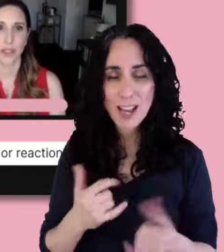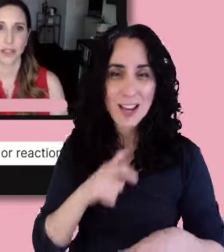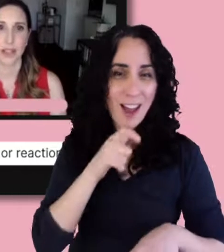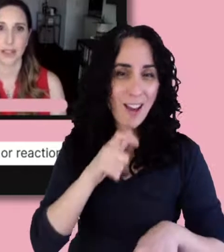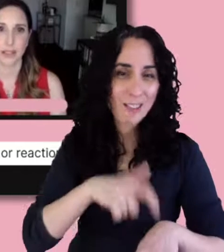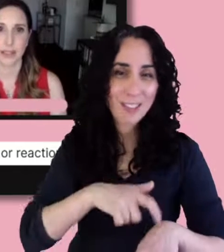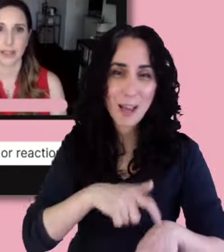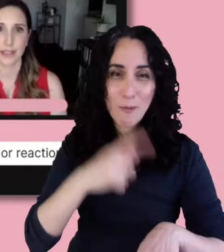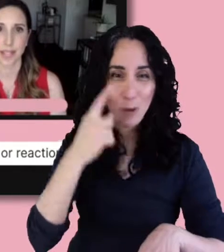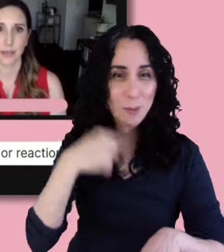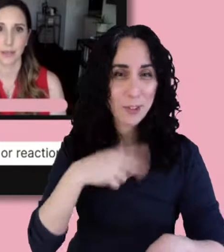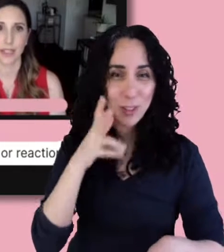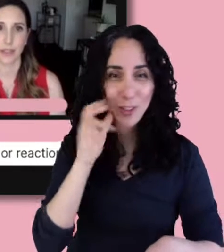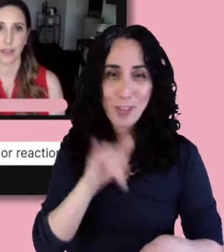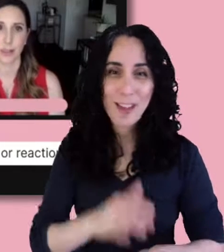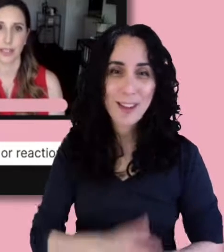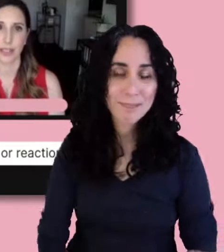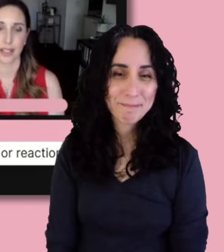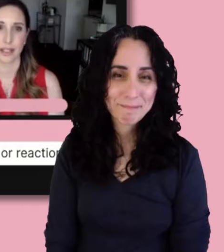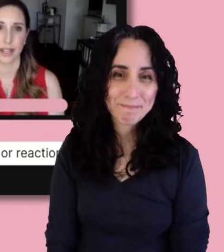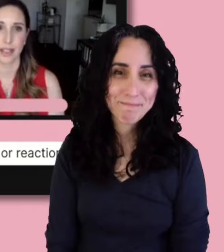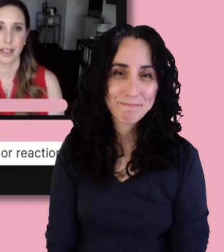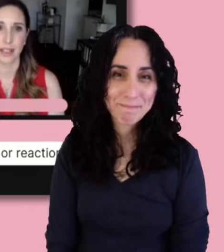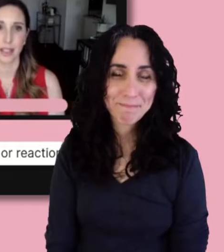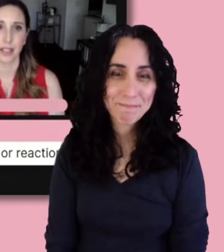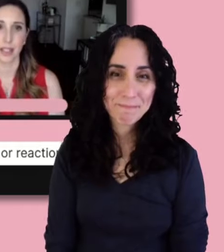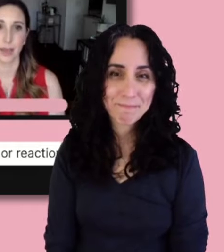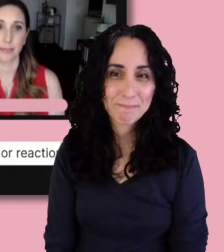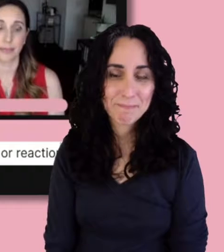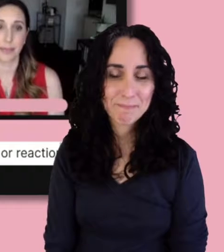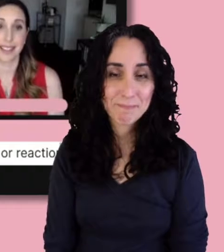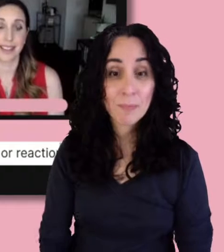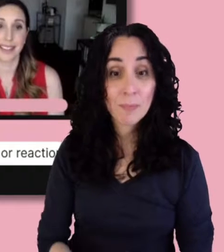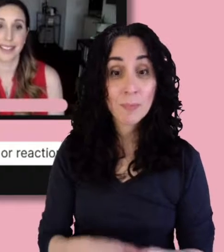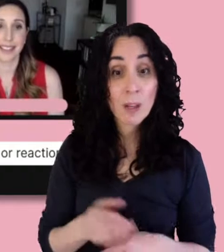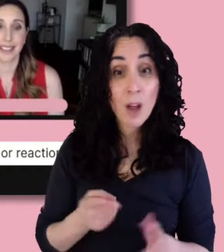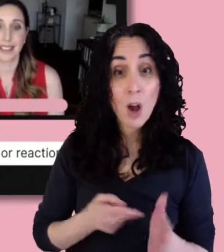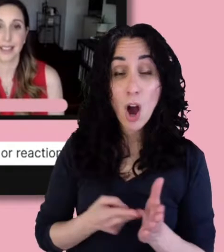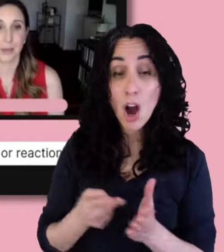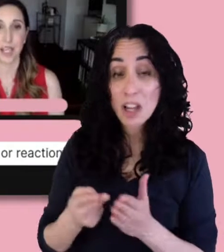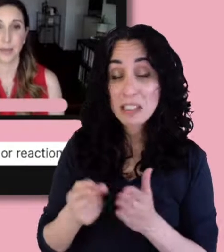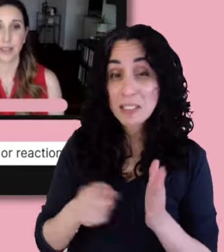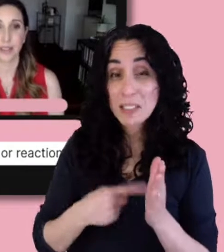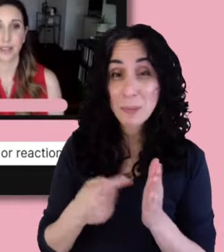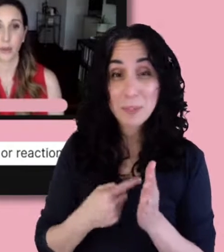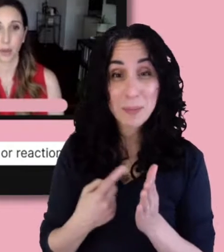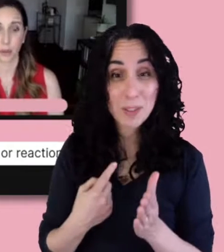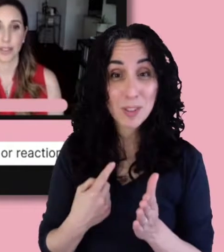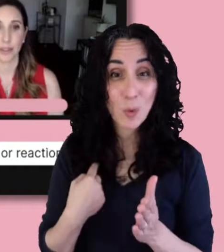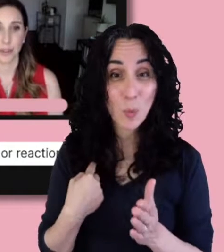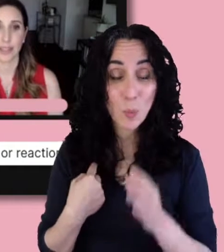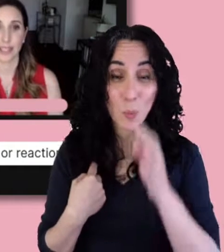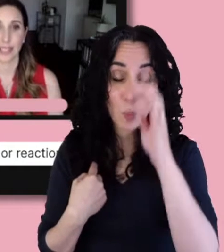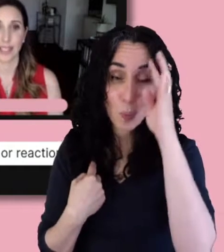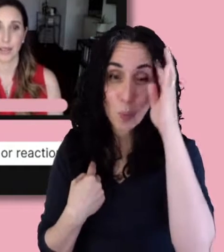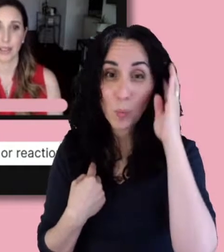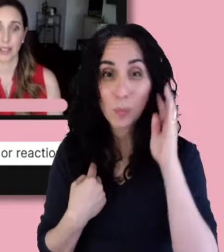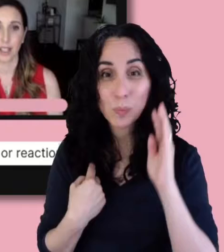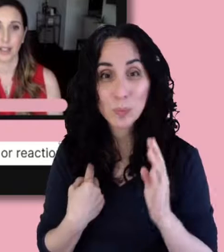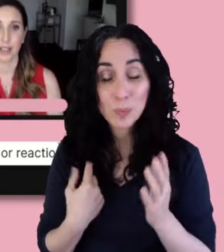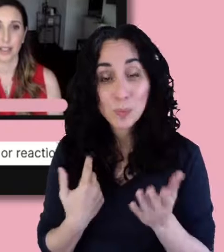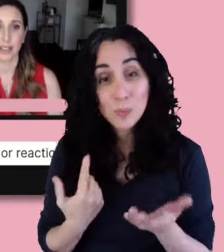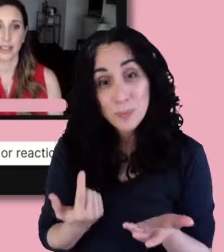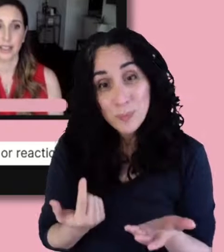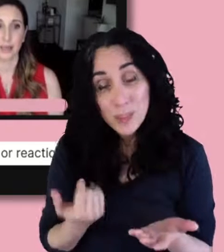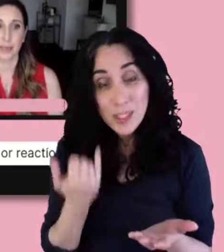it's not the time for me to hear something like that. But honestly, sometimes what we do to take care of